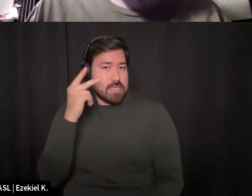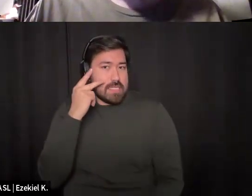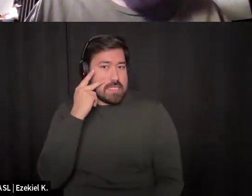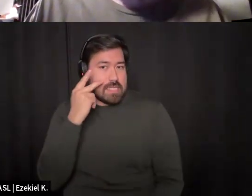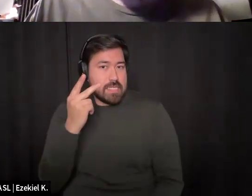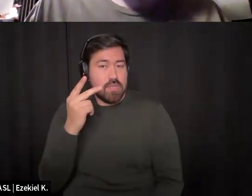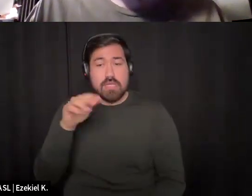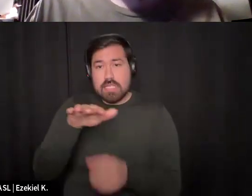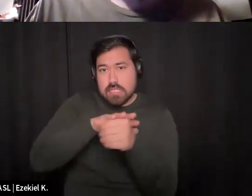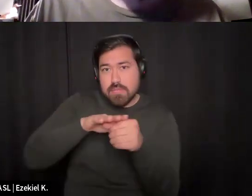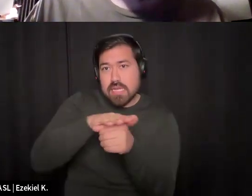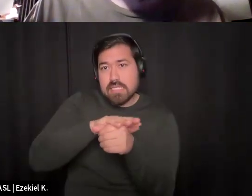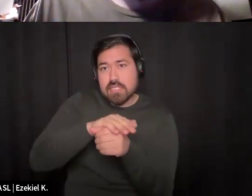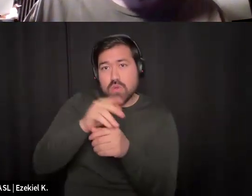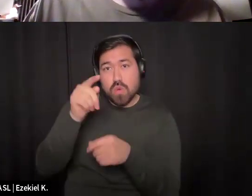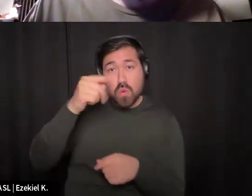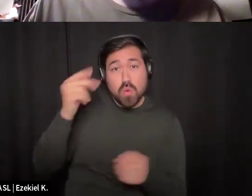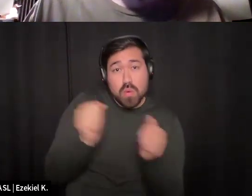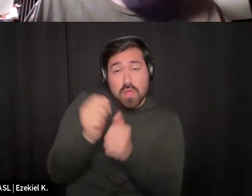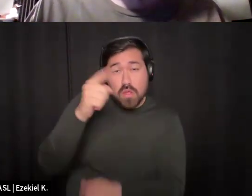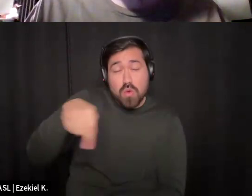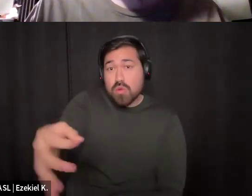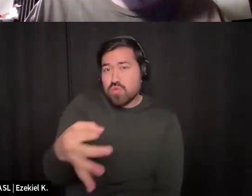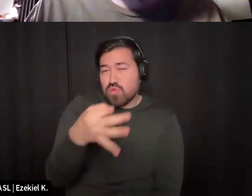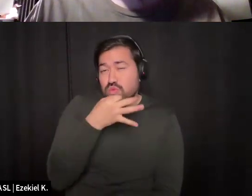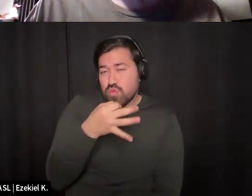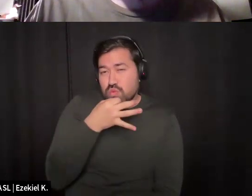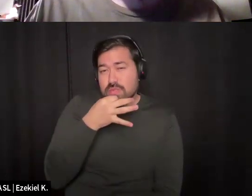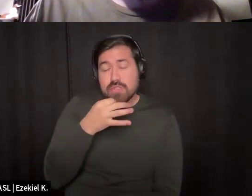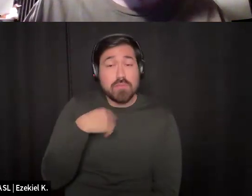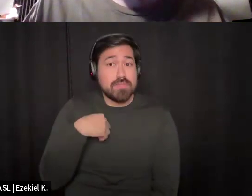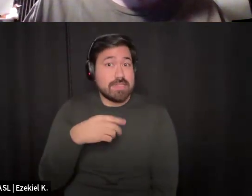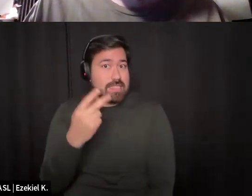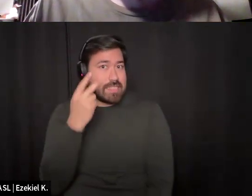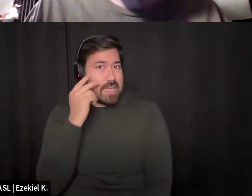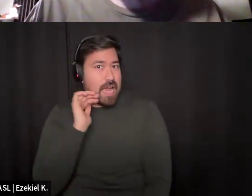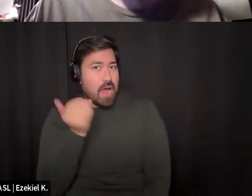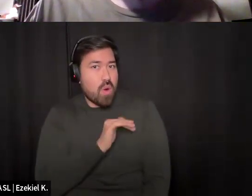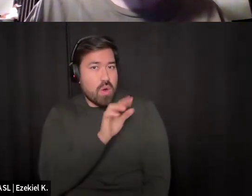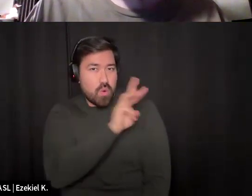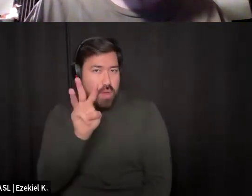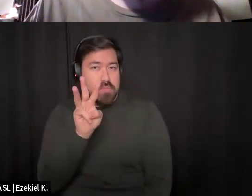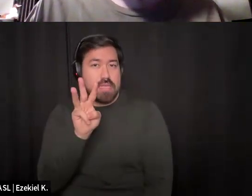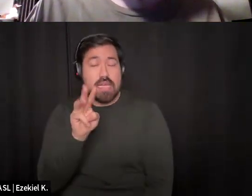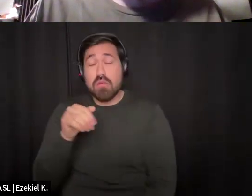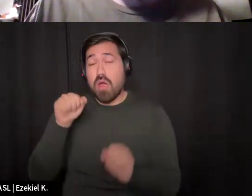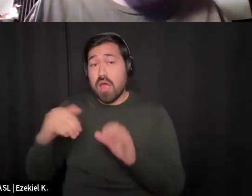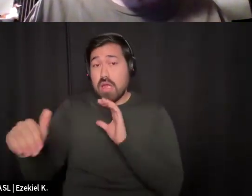in spaces with you all again soon. Check out our website. Feel free to email me at